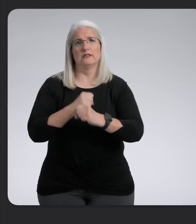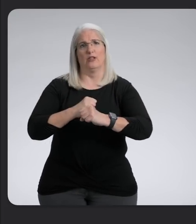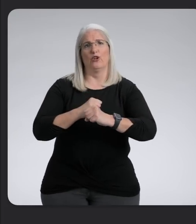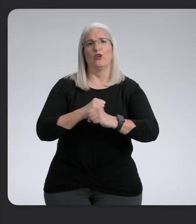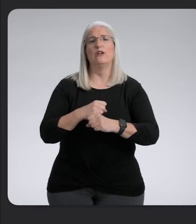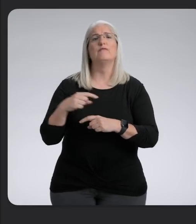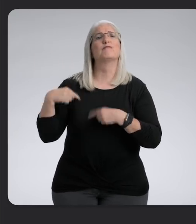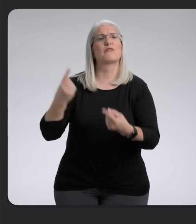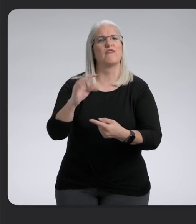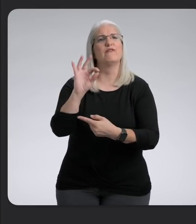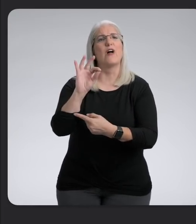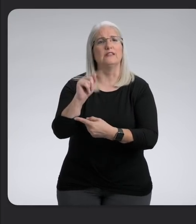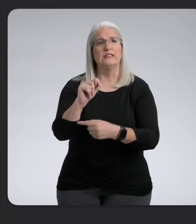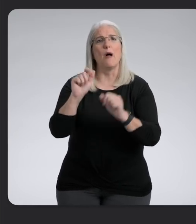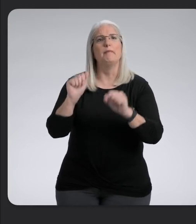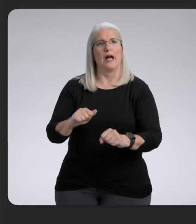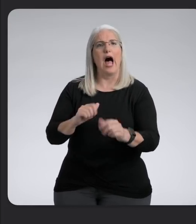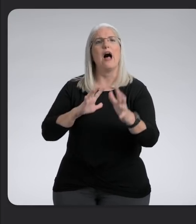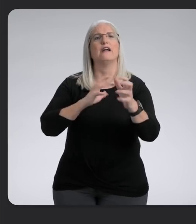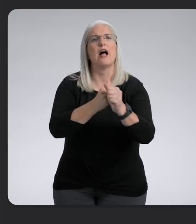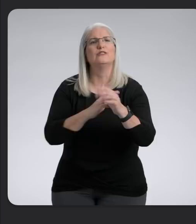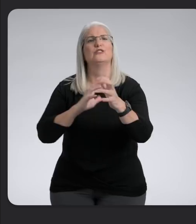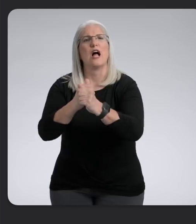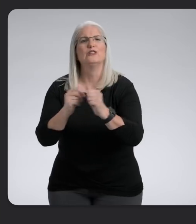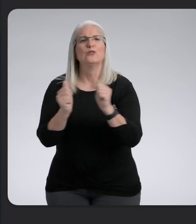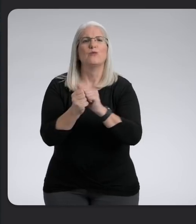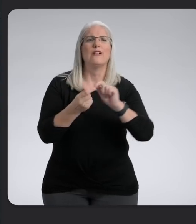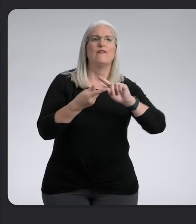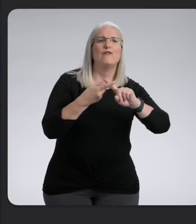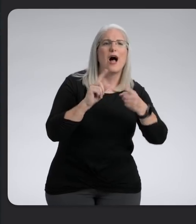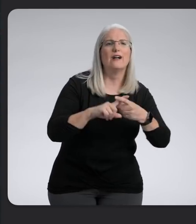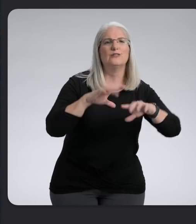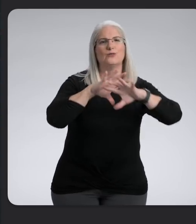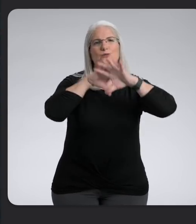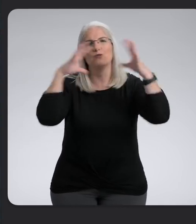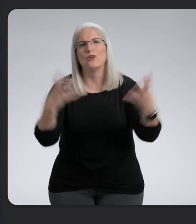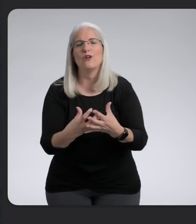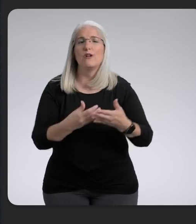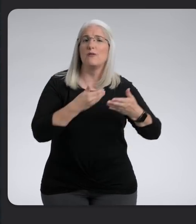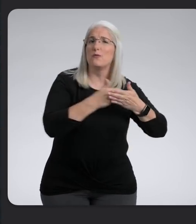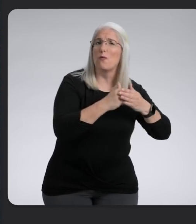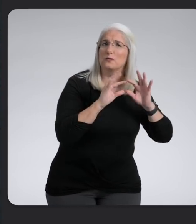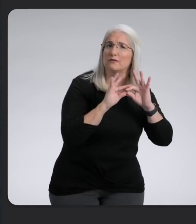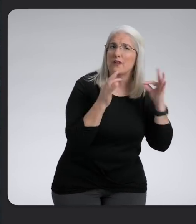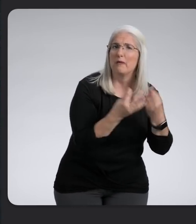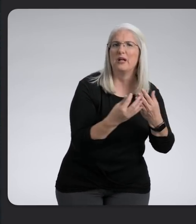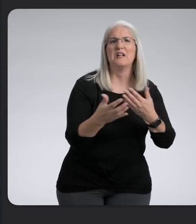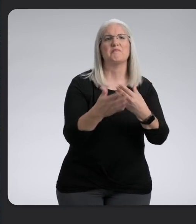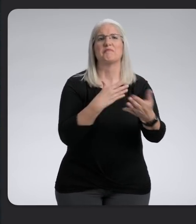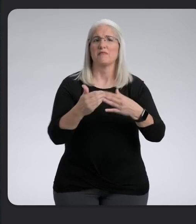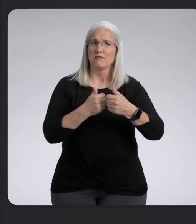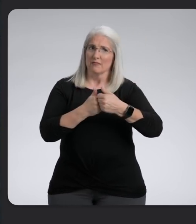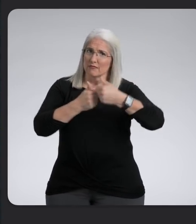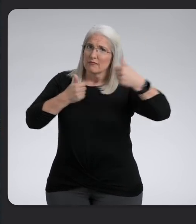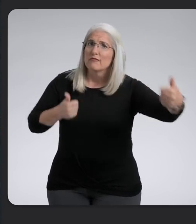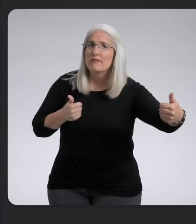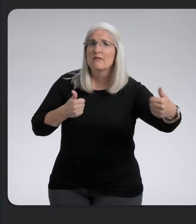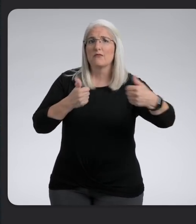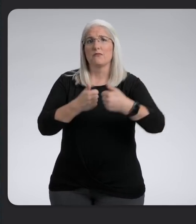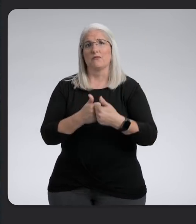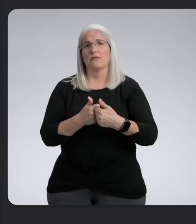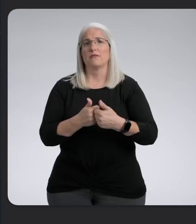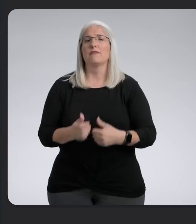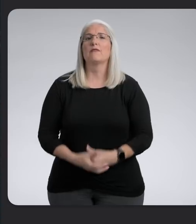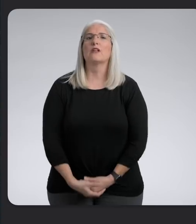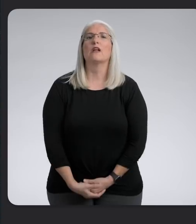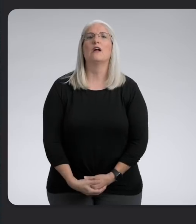up with friends around the world and how we stay close to family members when we're apart. Enjoying these deeply personal moments over video can